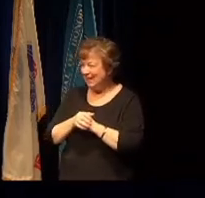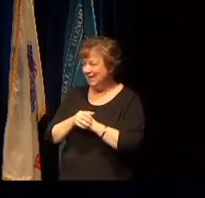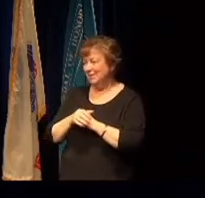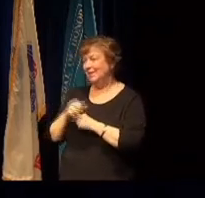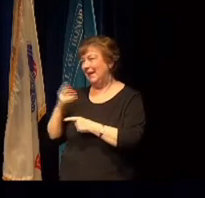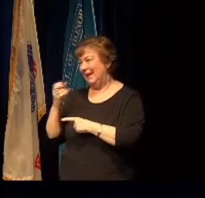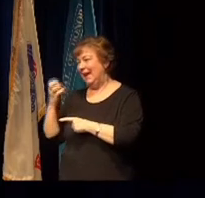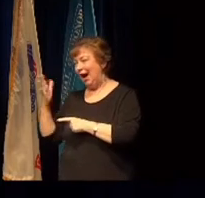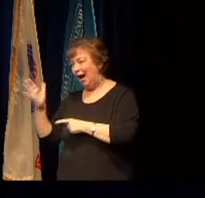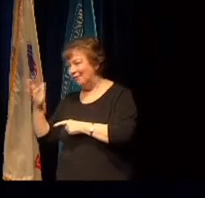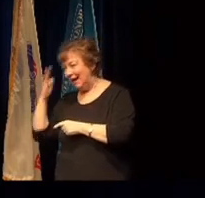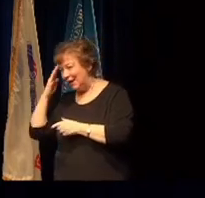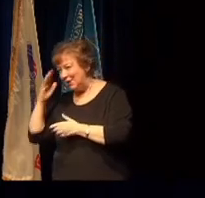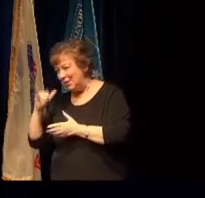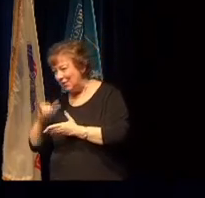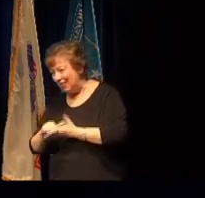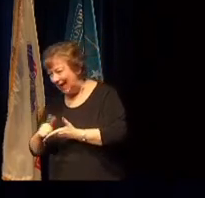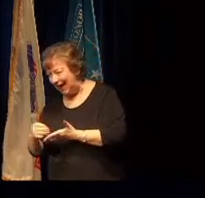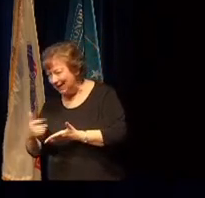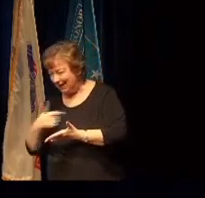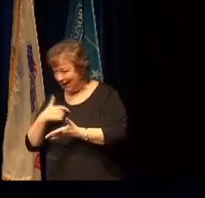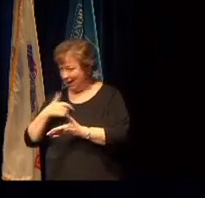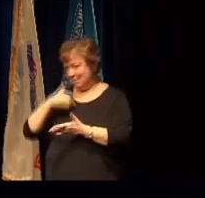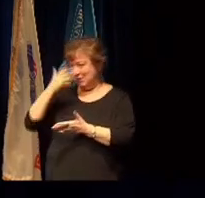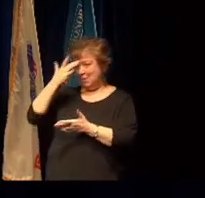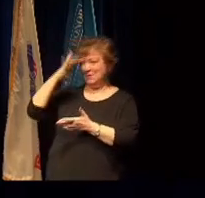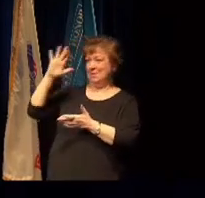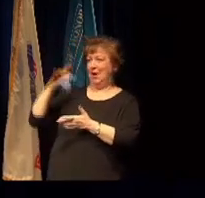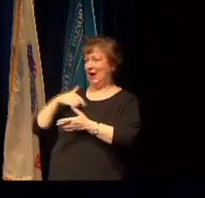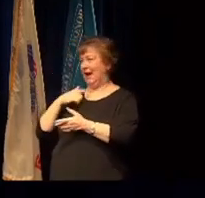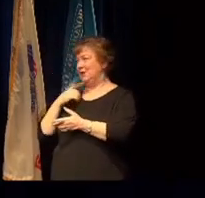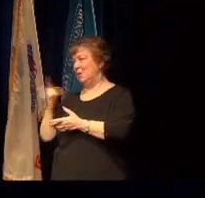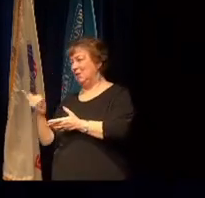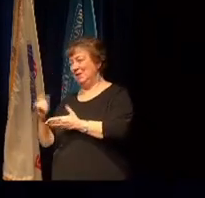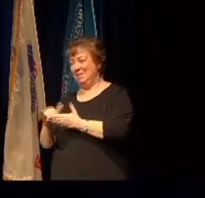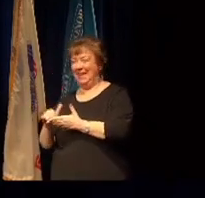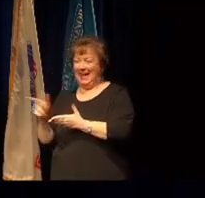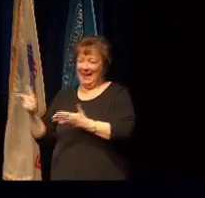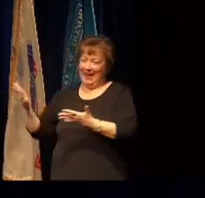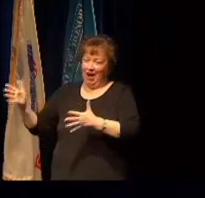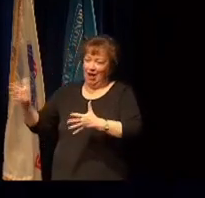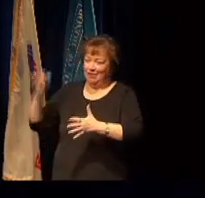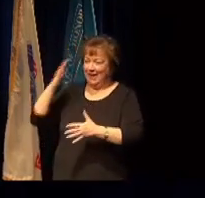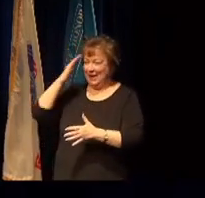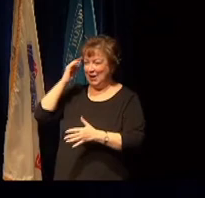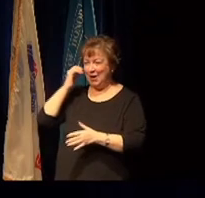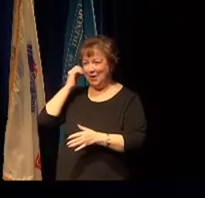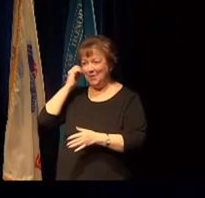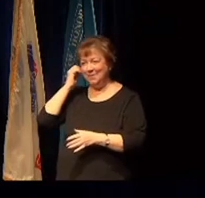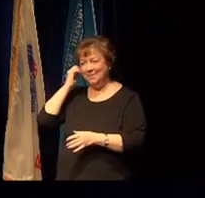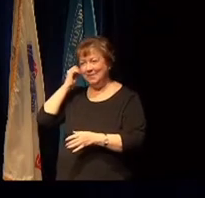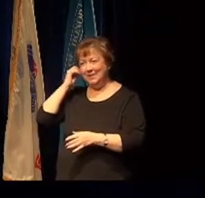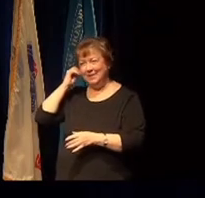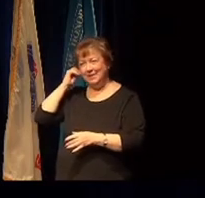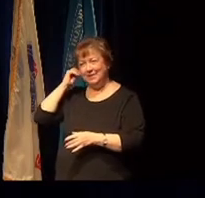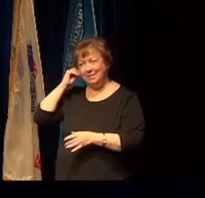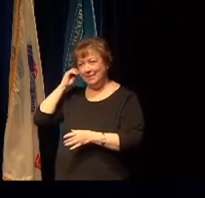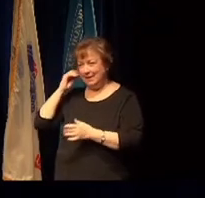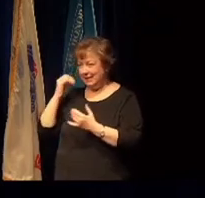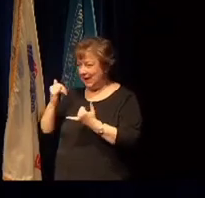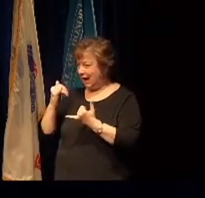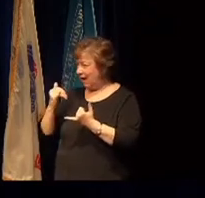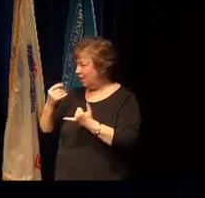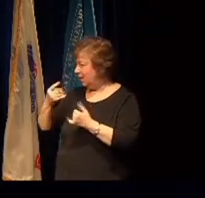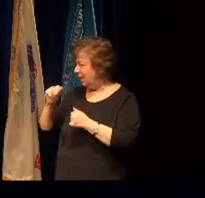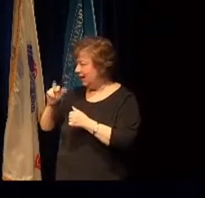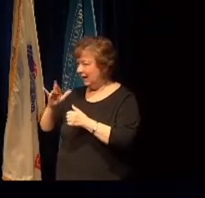right? Boy, I'm smart. You know what? I stopped for a moment and Gary's gone. And I said, you know